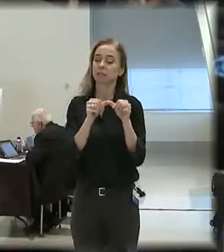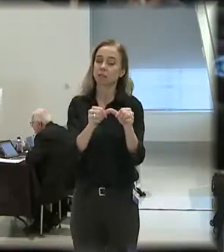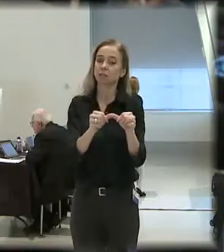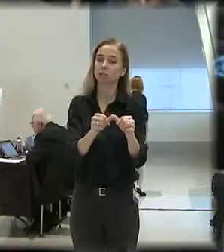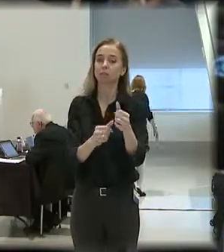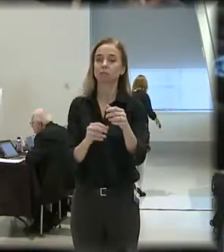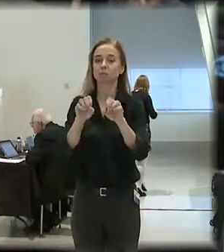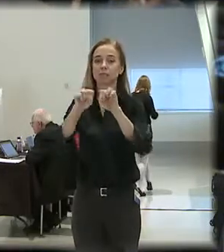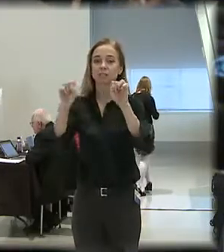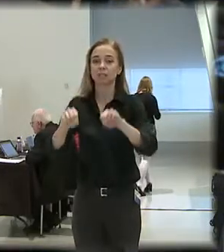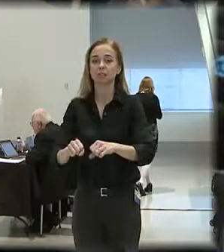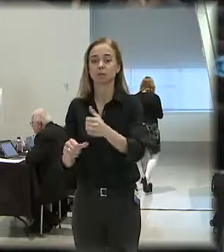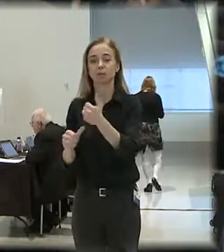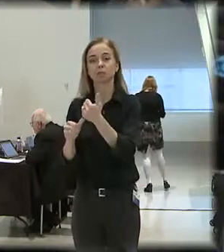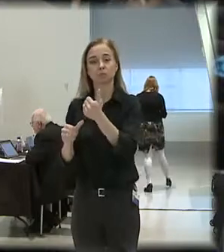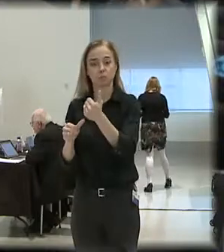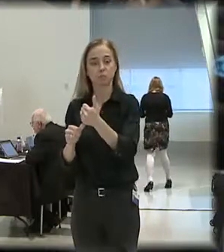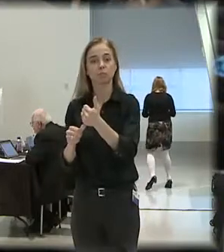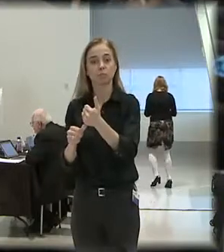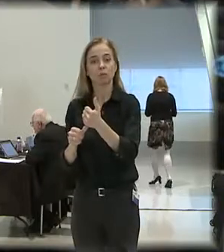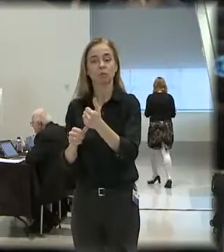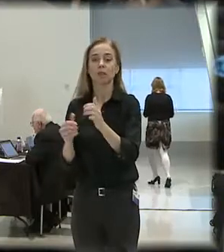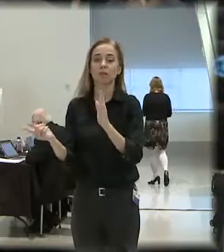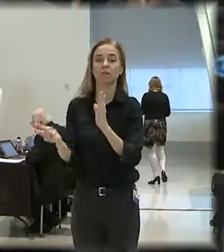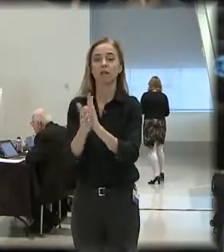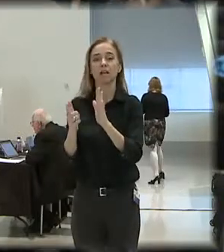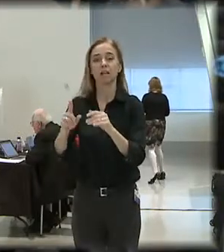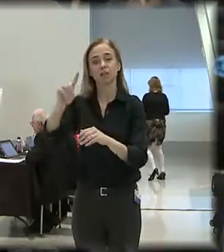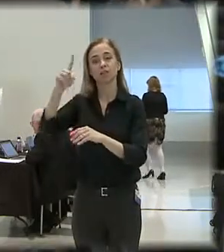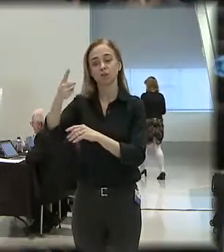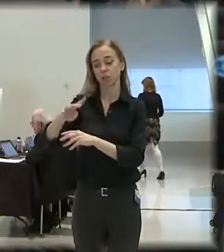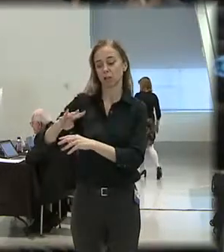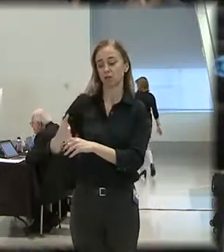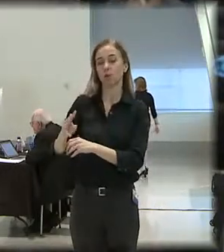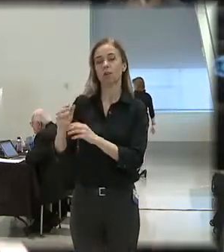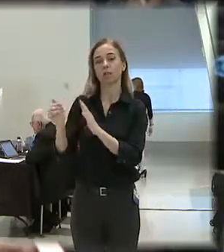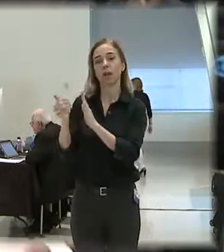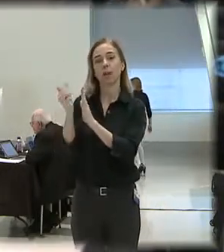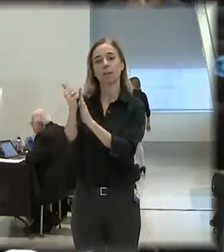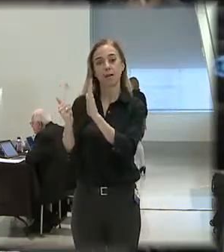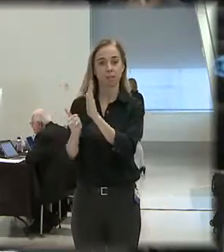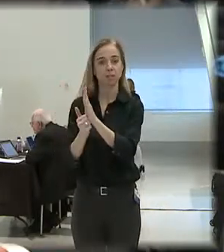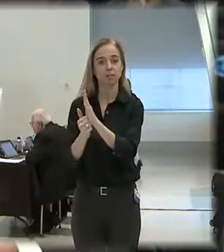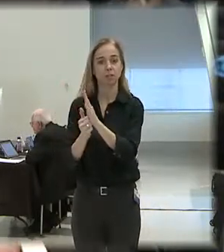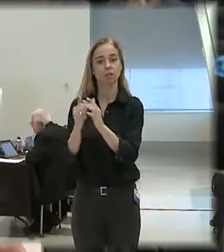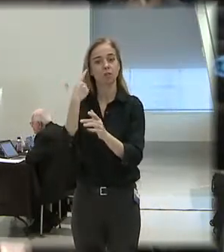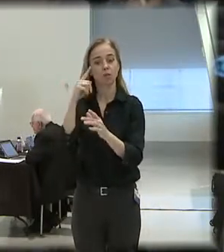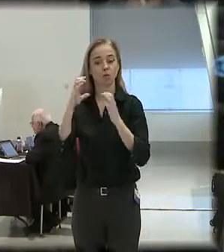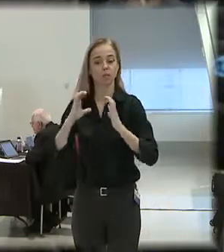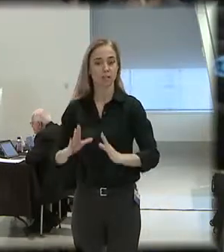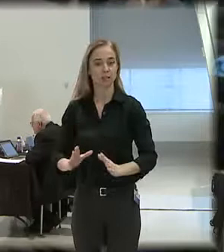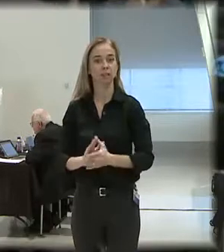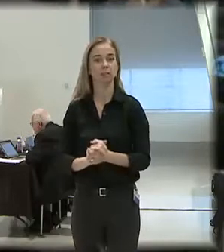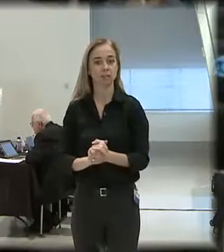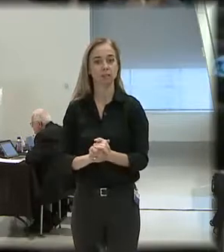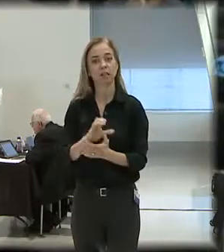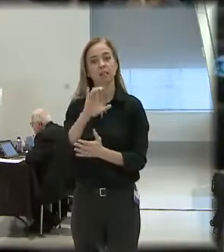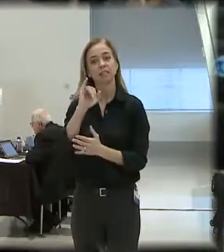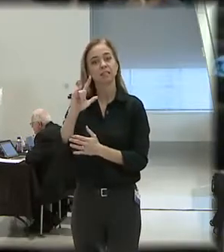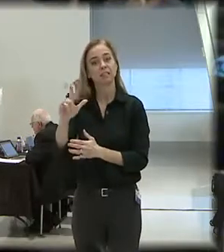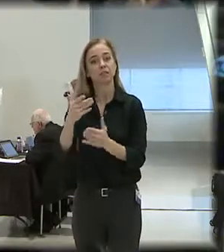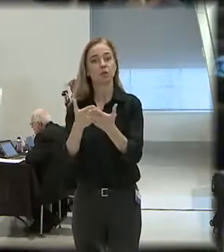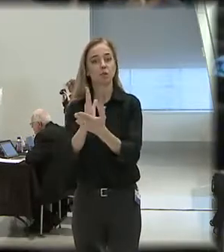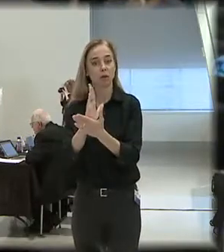and systematically violated the First and Fourth Amendment rights of so many of our citizens. Civil rights